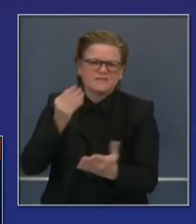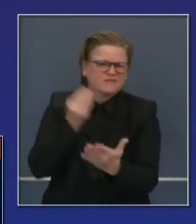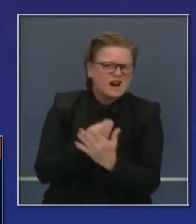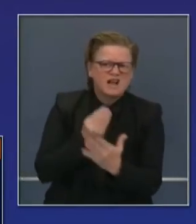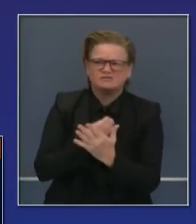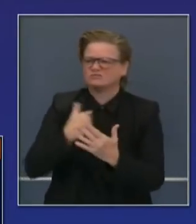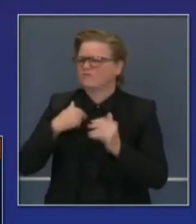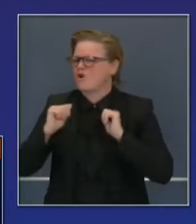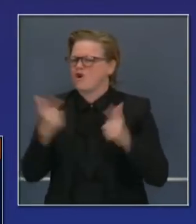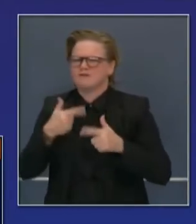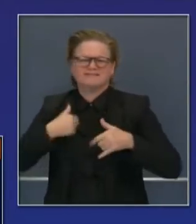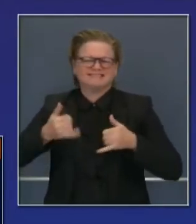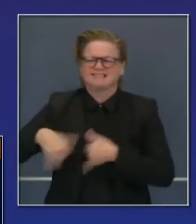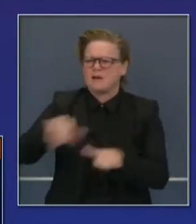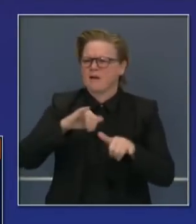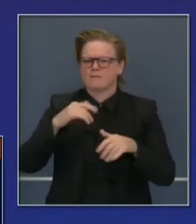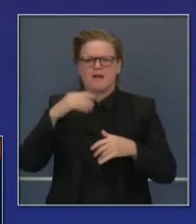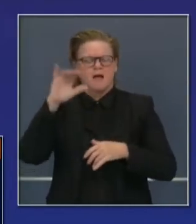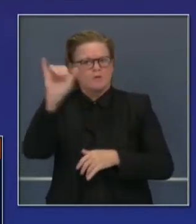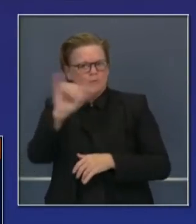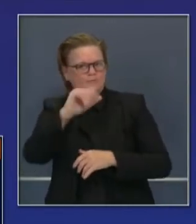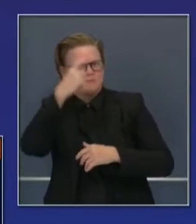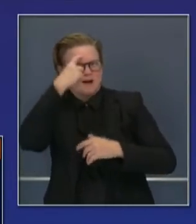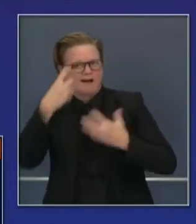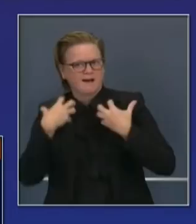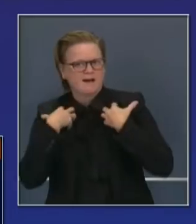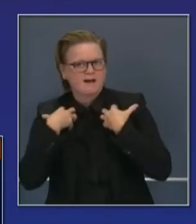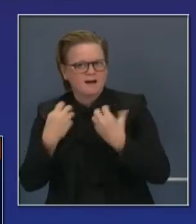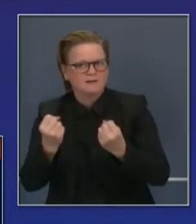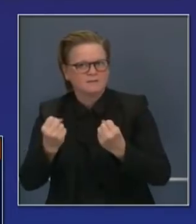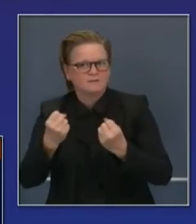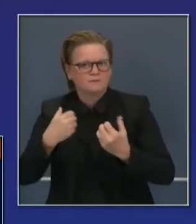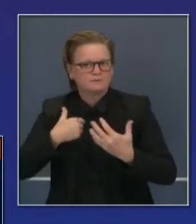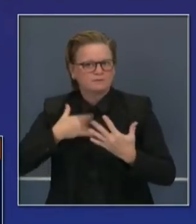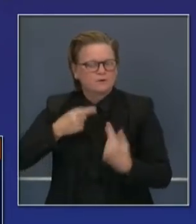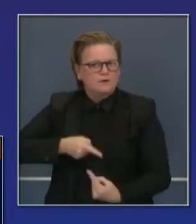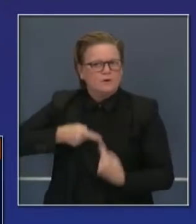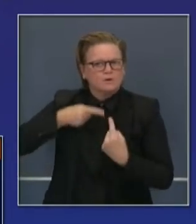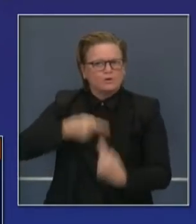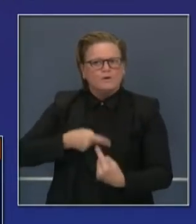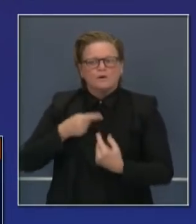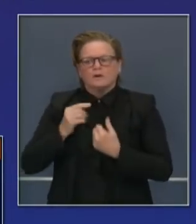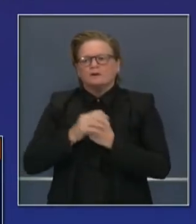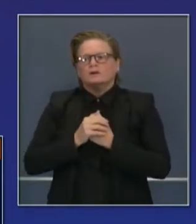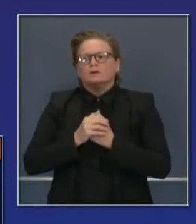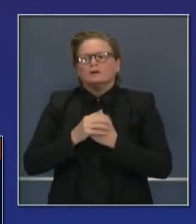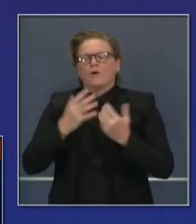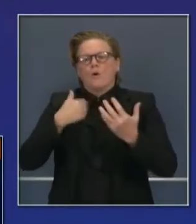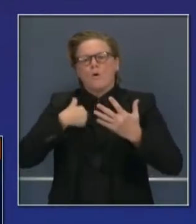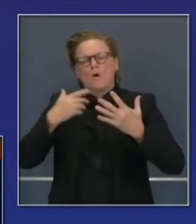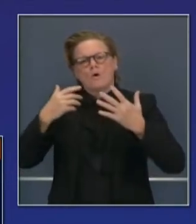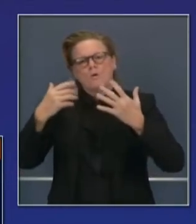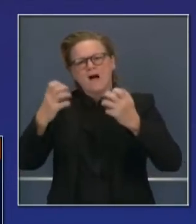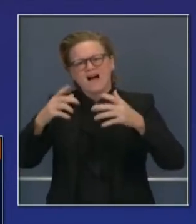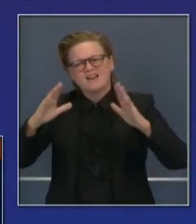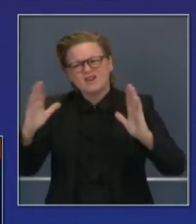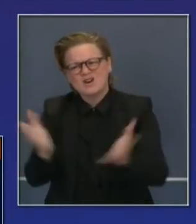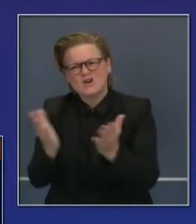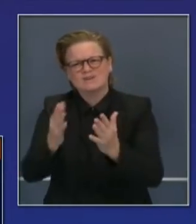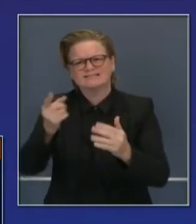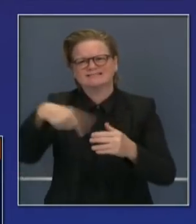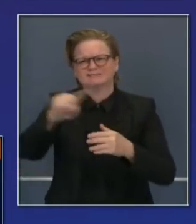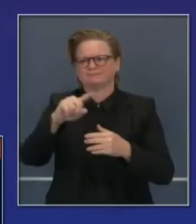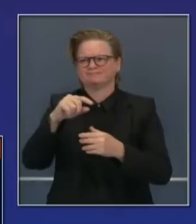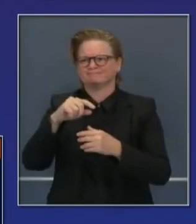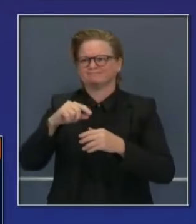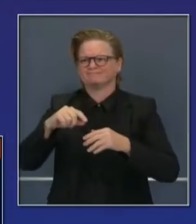many are under, and more still with this stay-at-home order. But we want to encourage activity